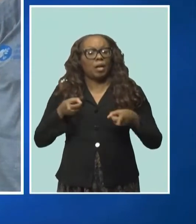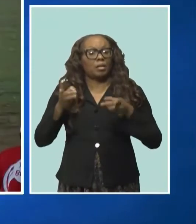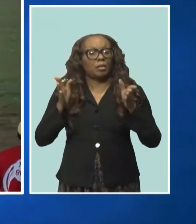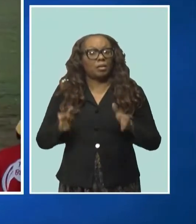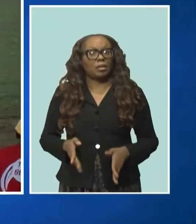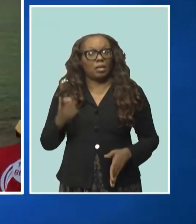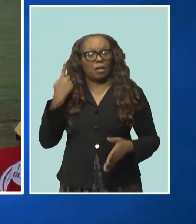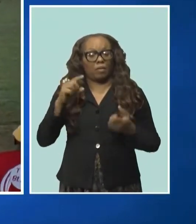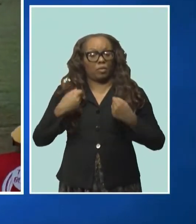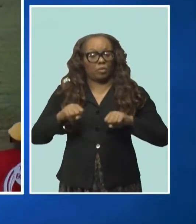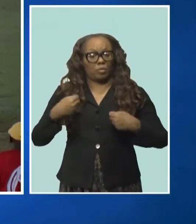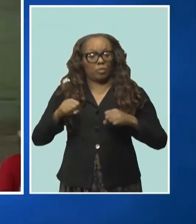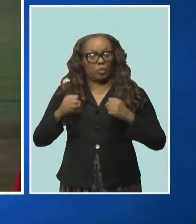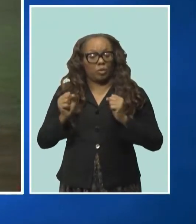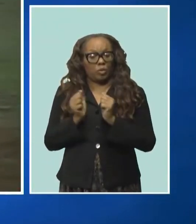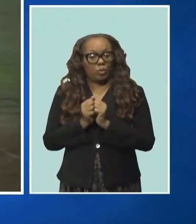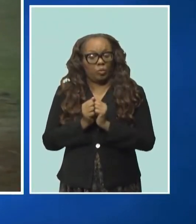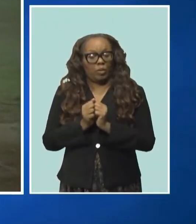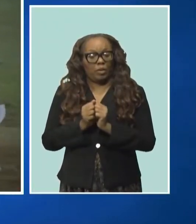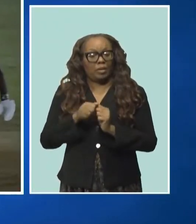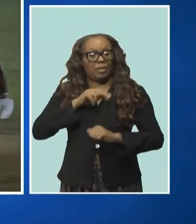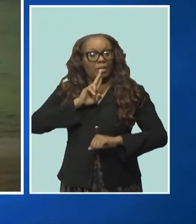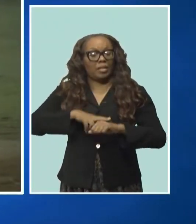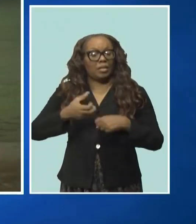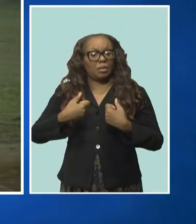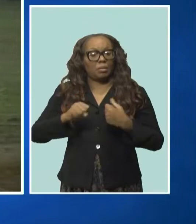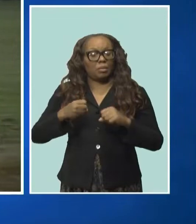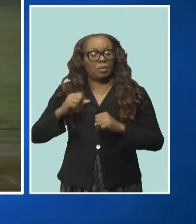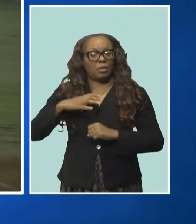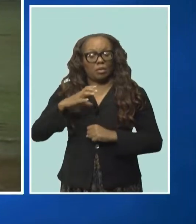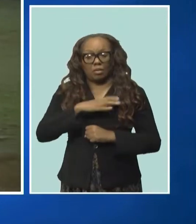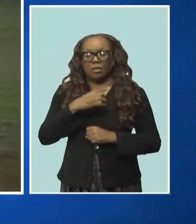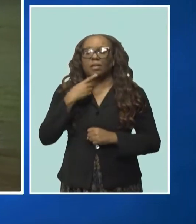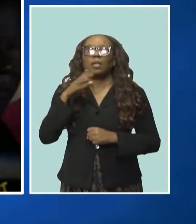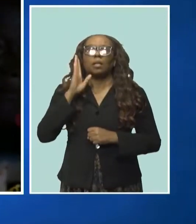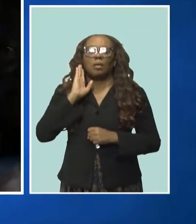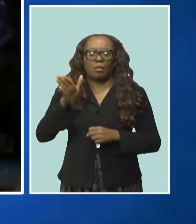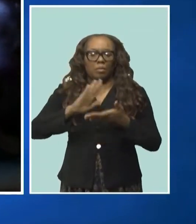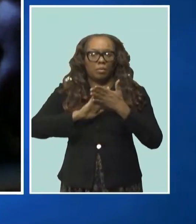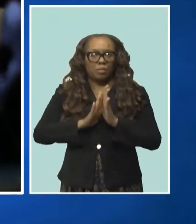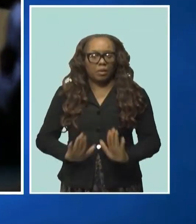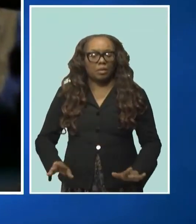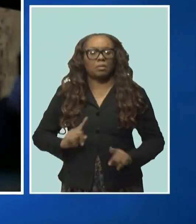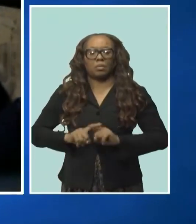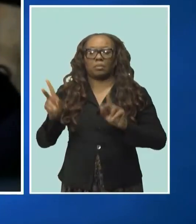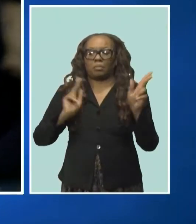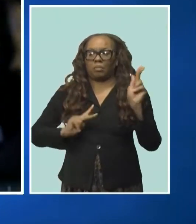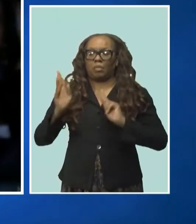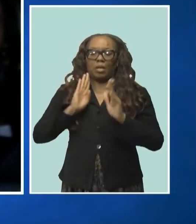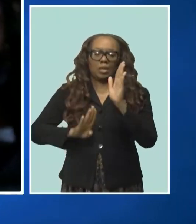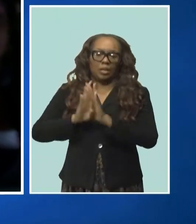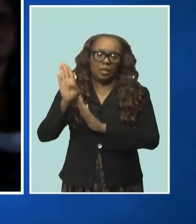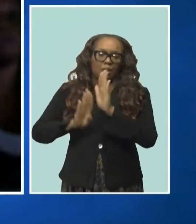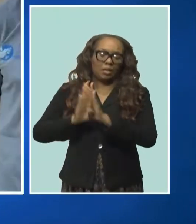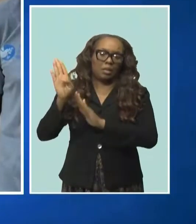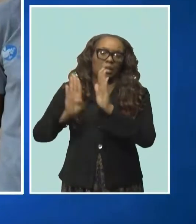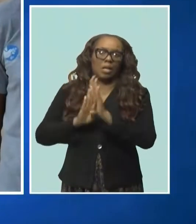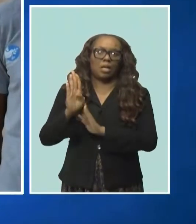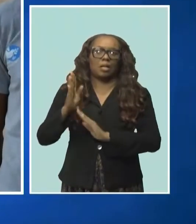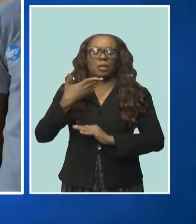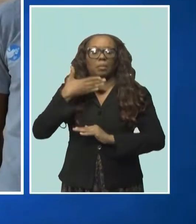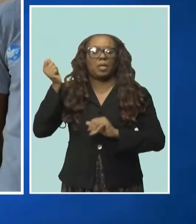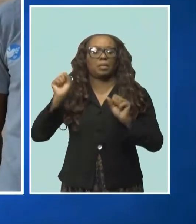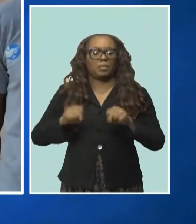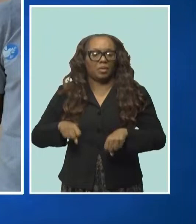Murrell, believes that the program will not only promote peace, but will assist individuals to develop to their fullest potential. I know